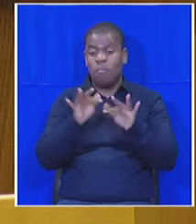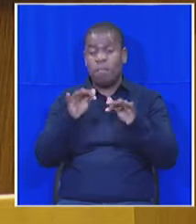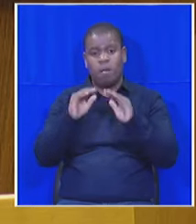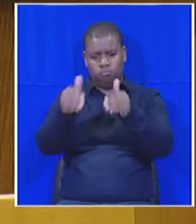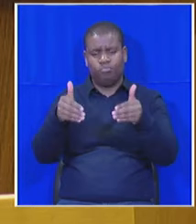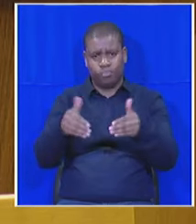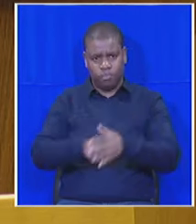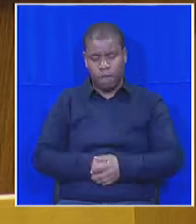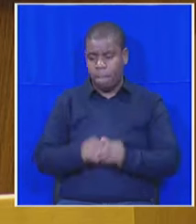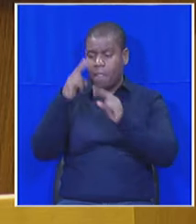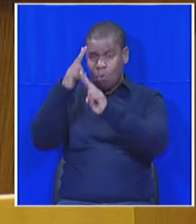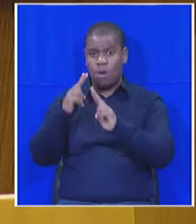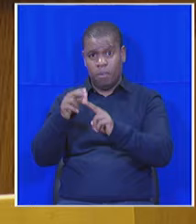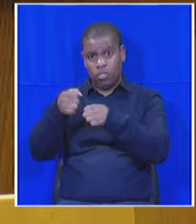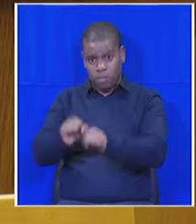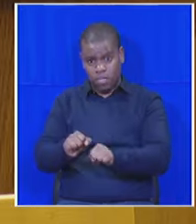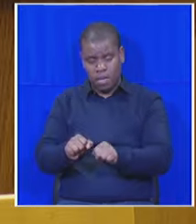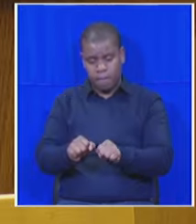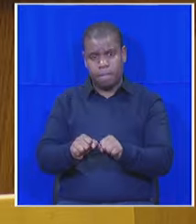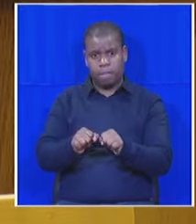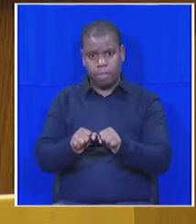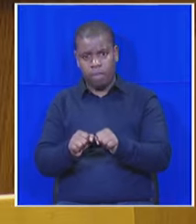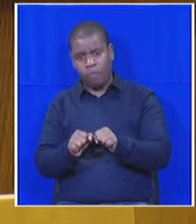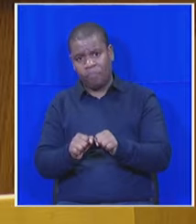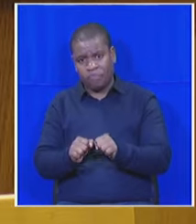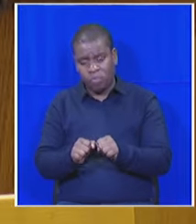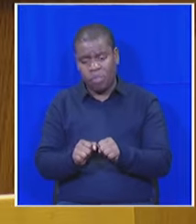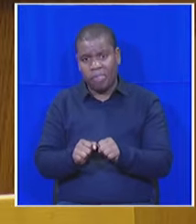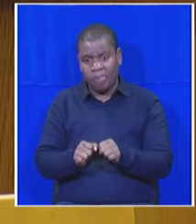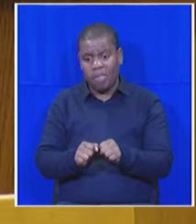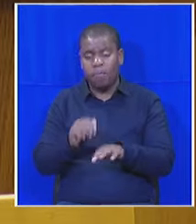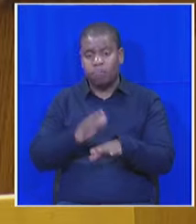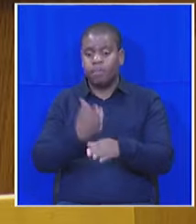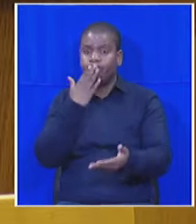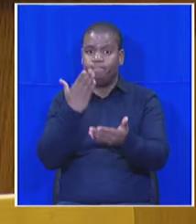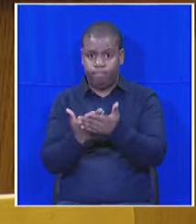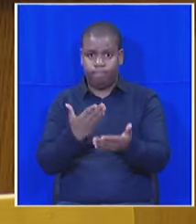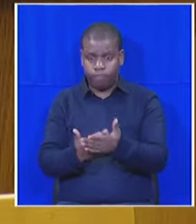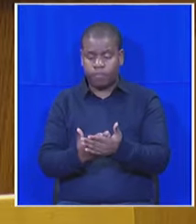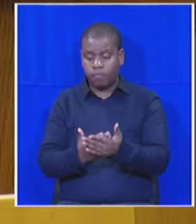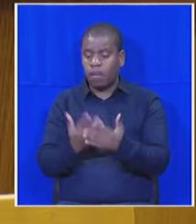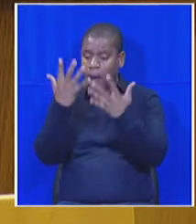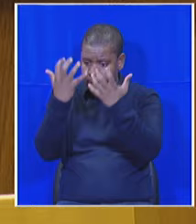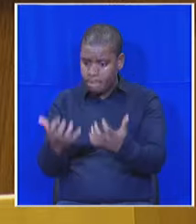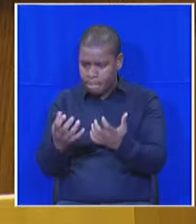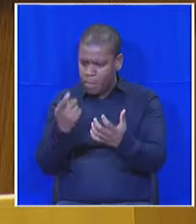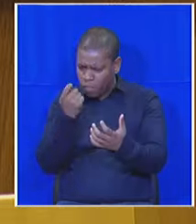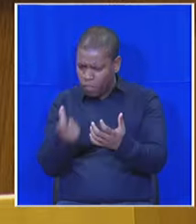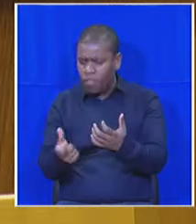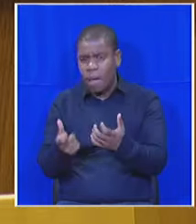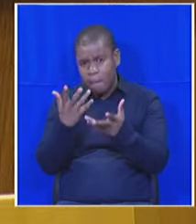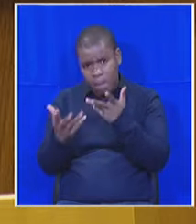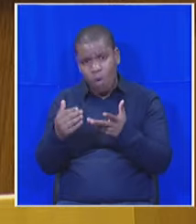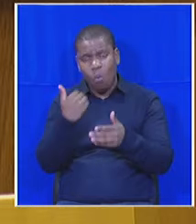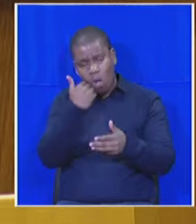Honorable Chairperson, the National Freedom Party want to also recommend, given the fact that we have limited budget, maybe we need to now enter